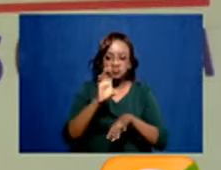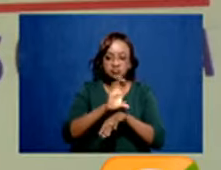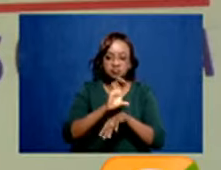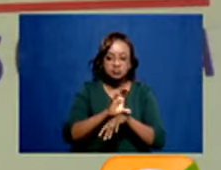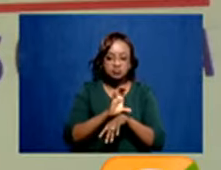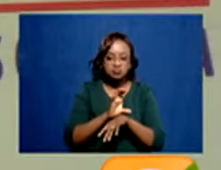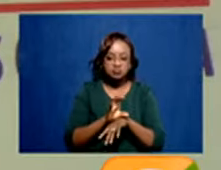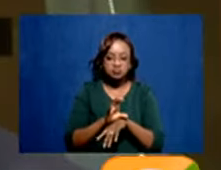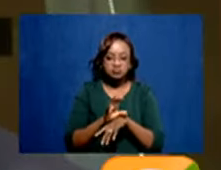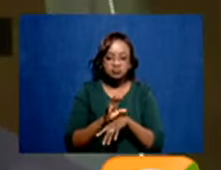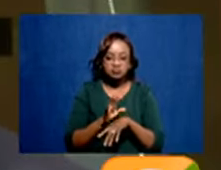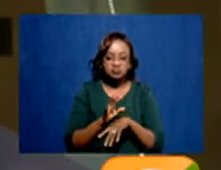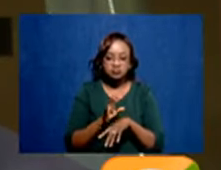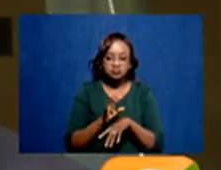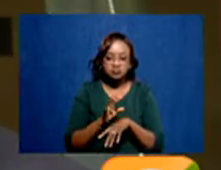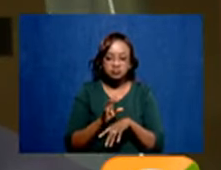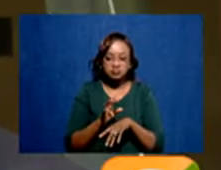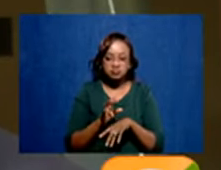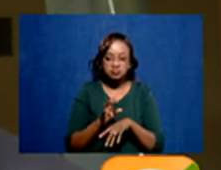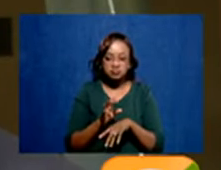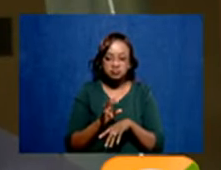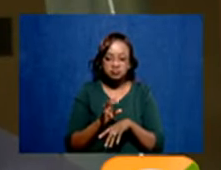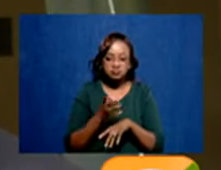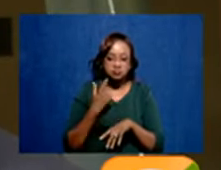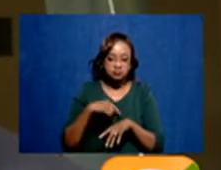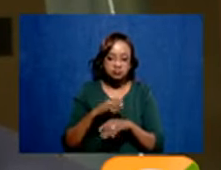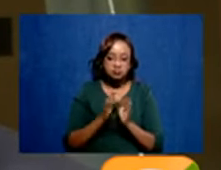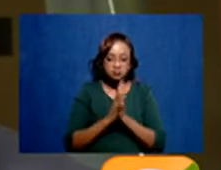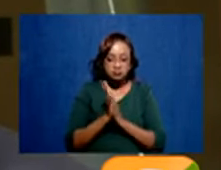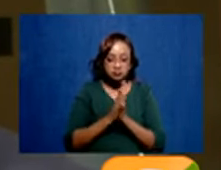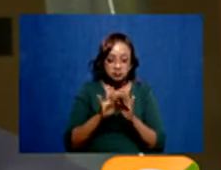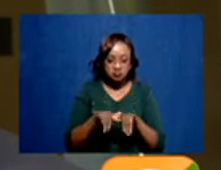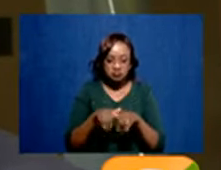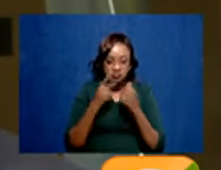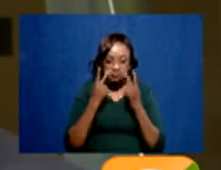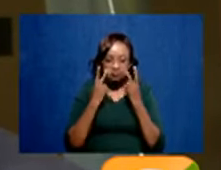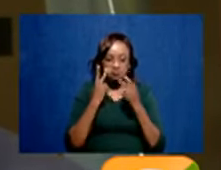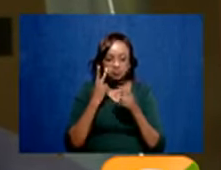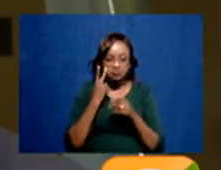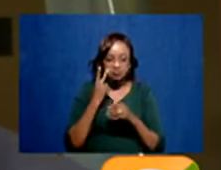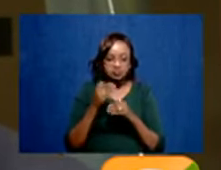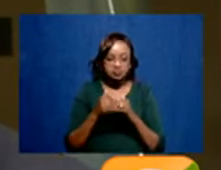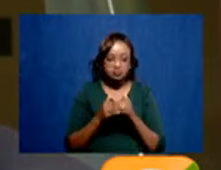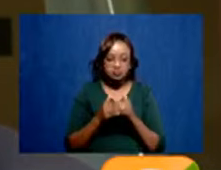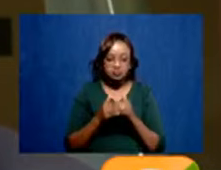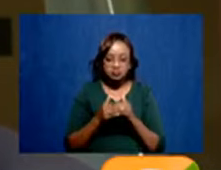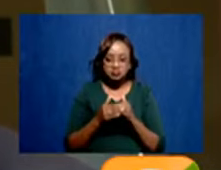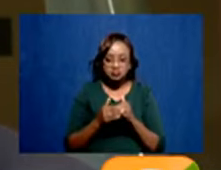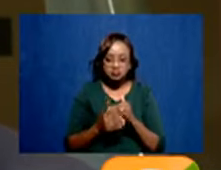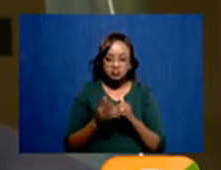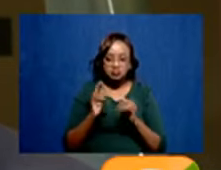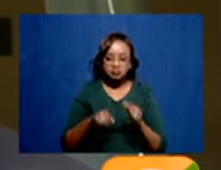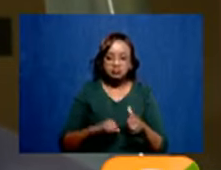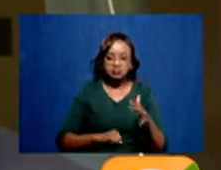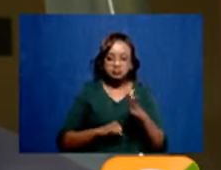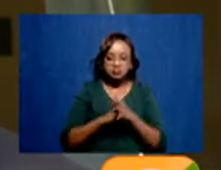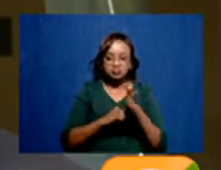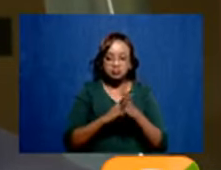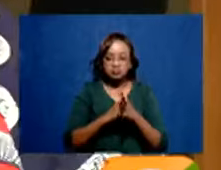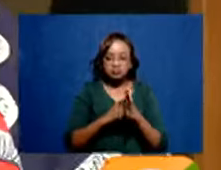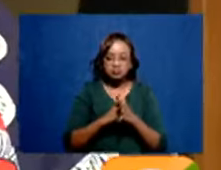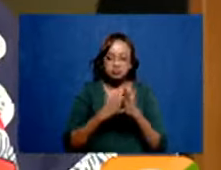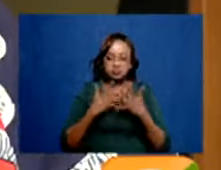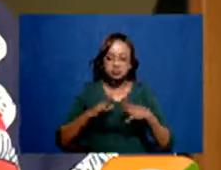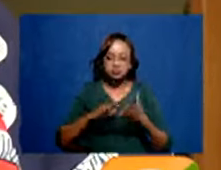the Saidika gospel. As a church, we are looking forward to a way that we can be assisted to support as many children through the